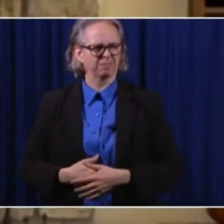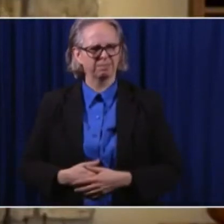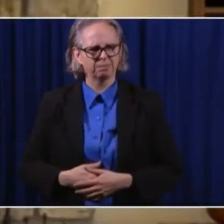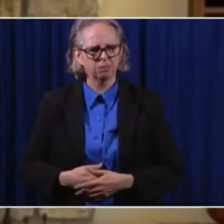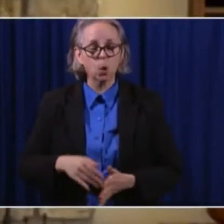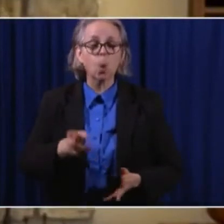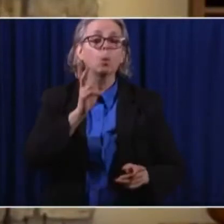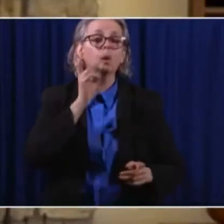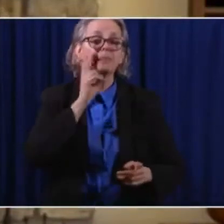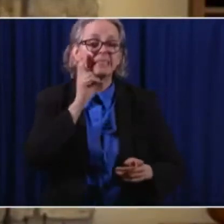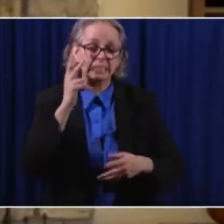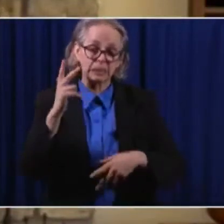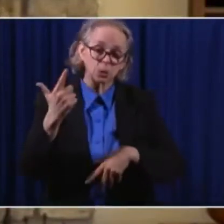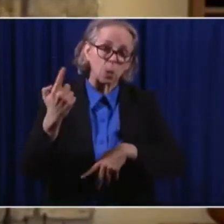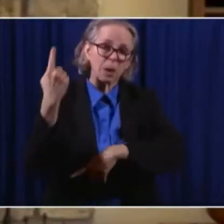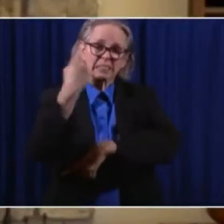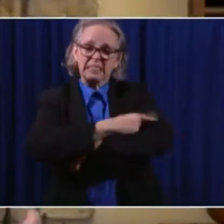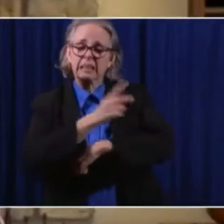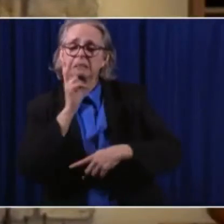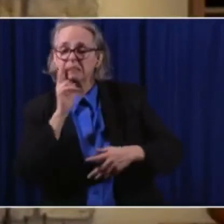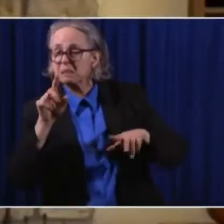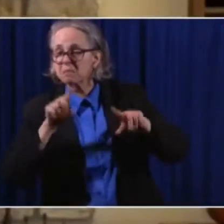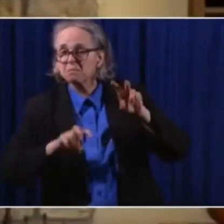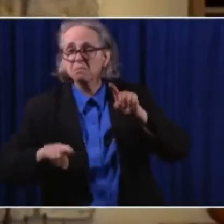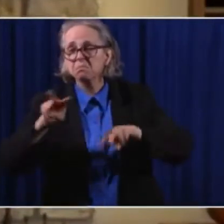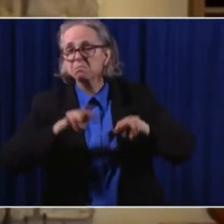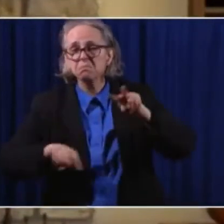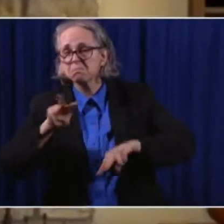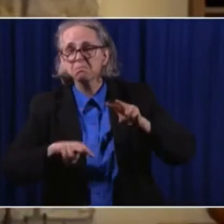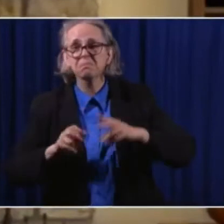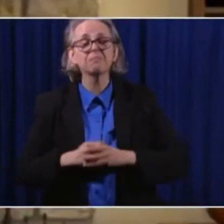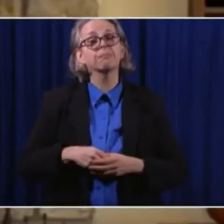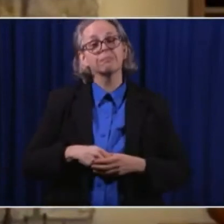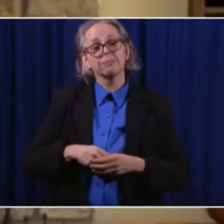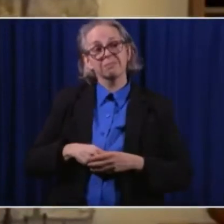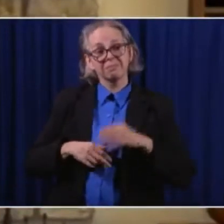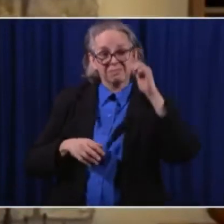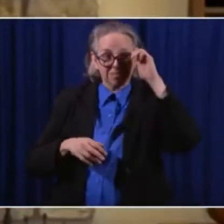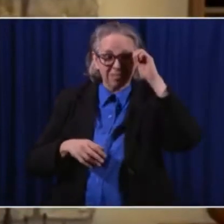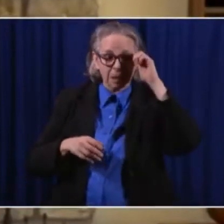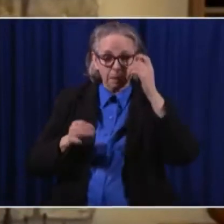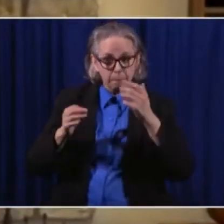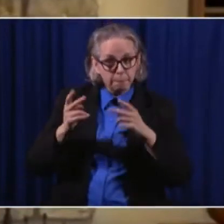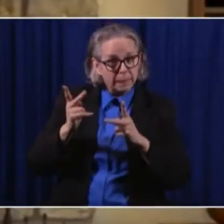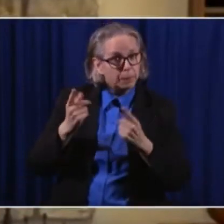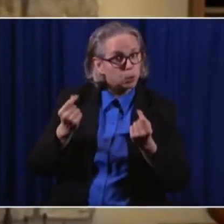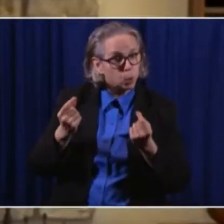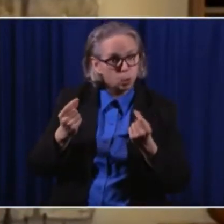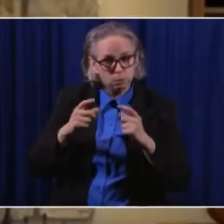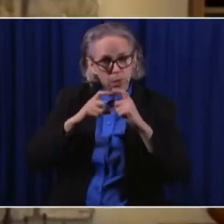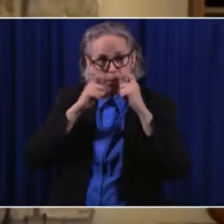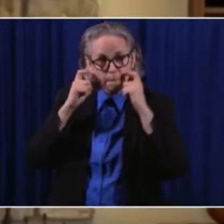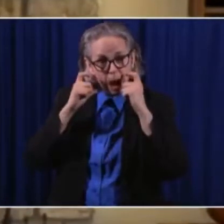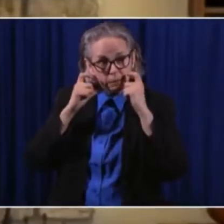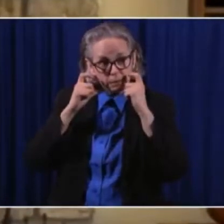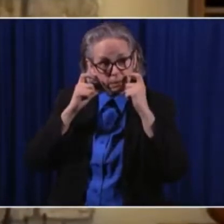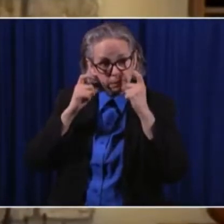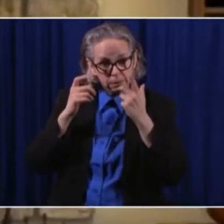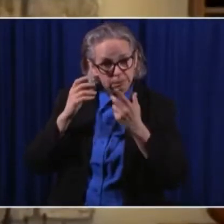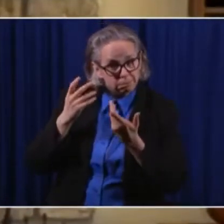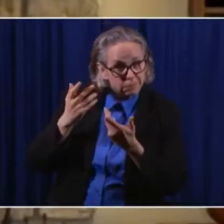21 days. This coupled with the mask wearing enforcement in retail, which we're already starting to see some